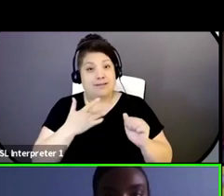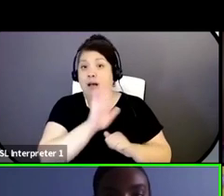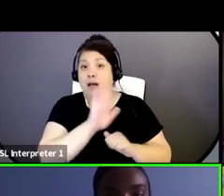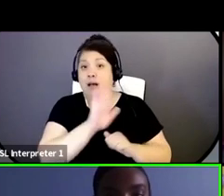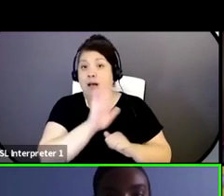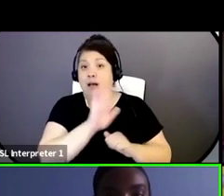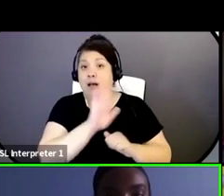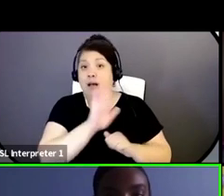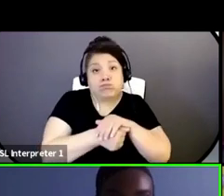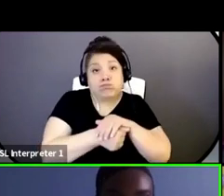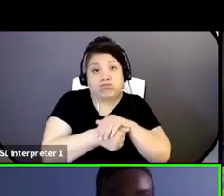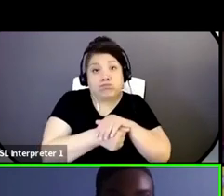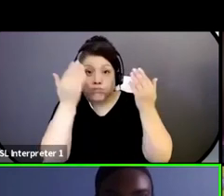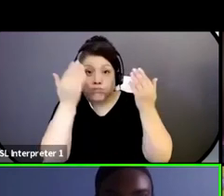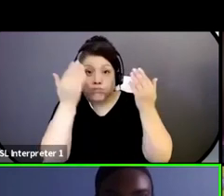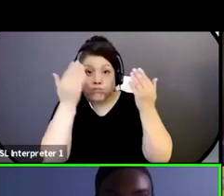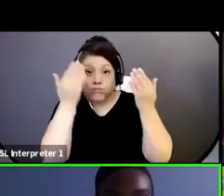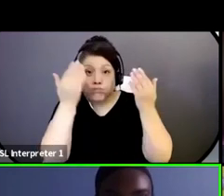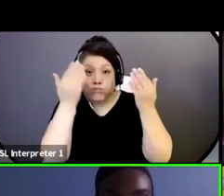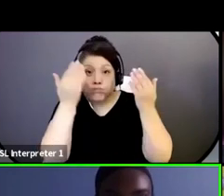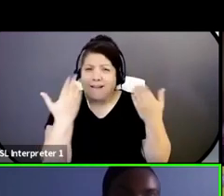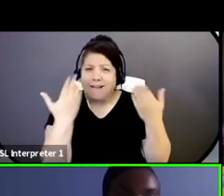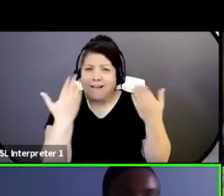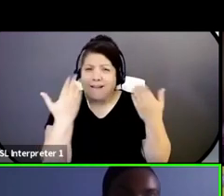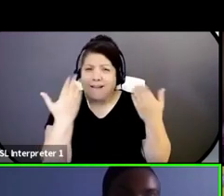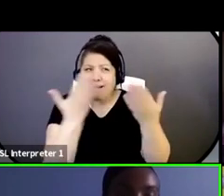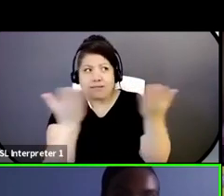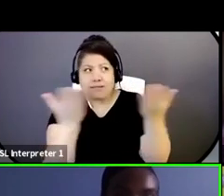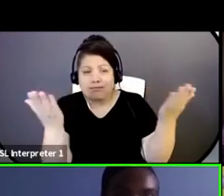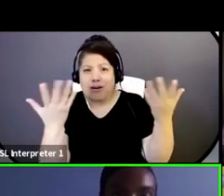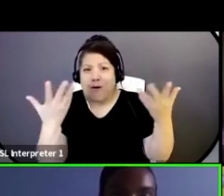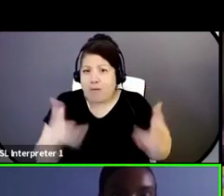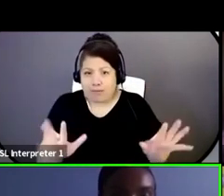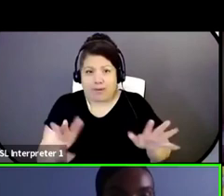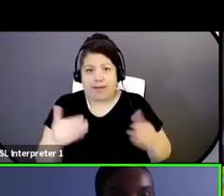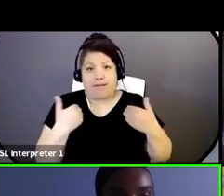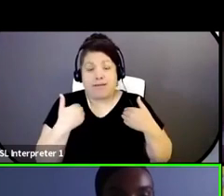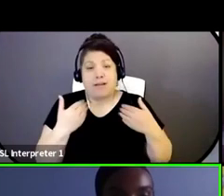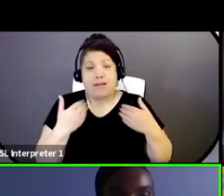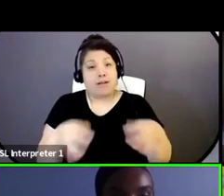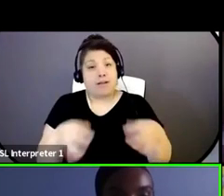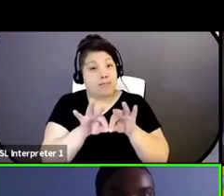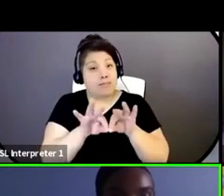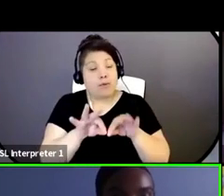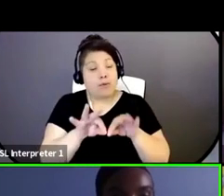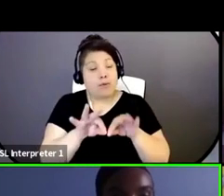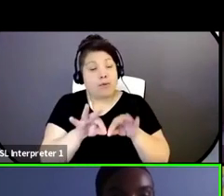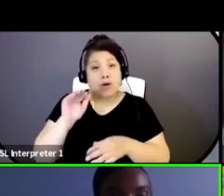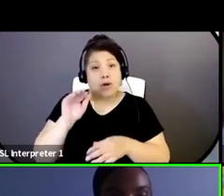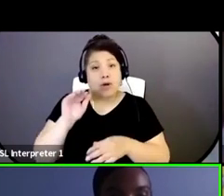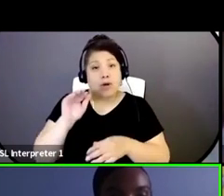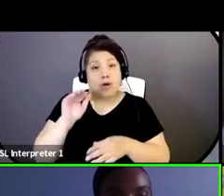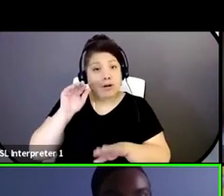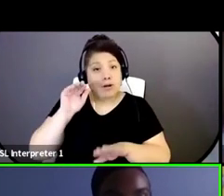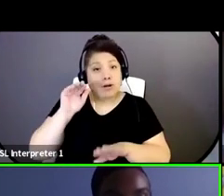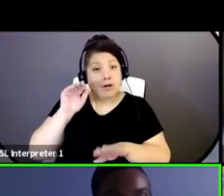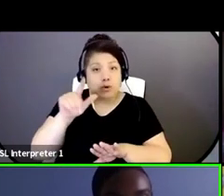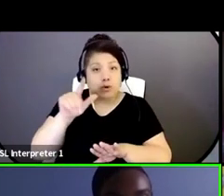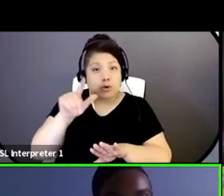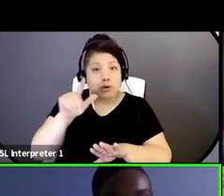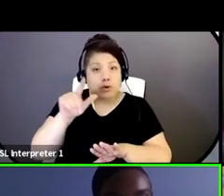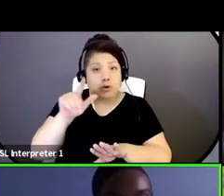are organizing this, and we need to talk with our elders. We need to engage with community.